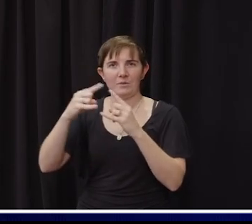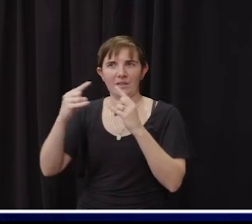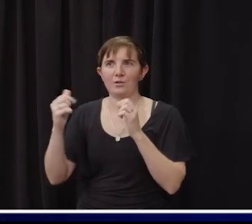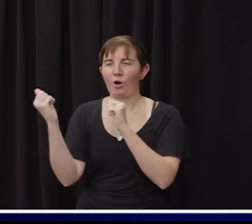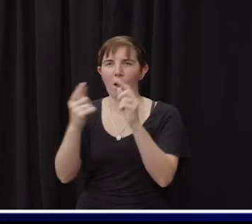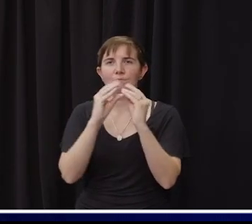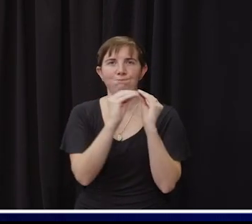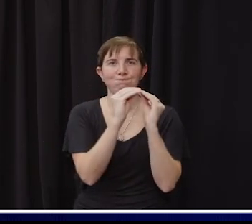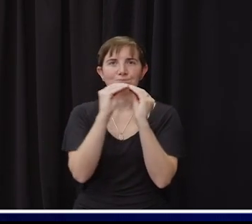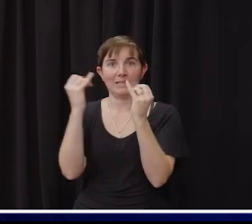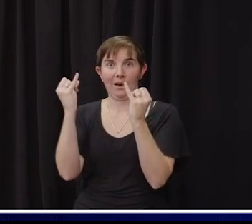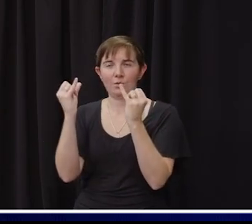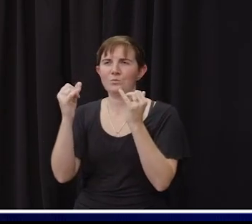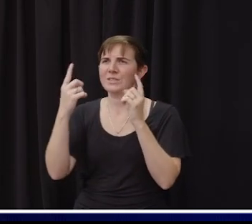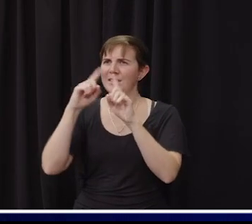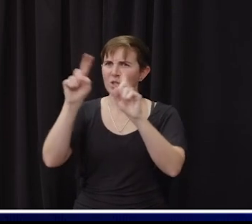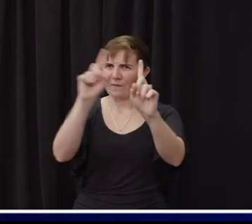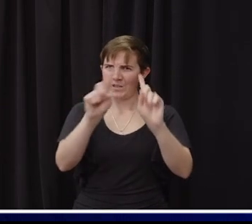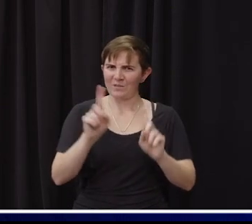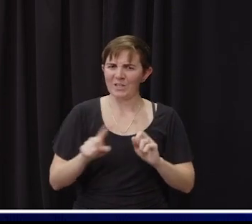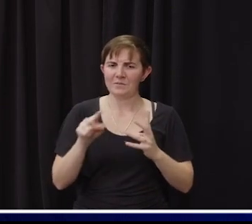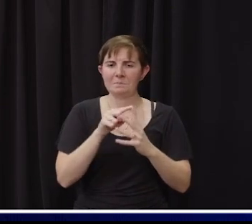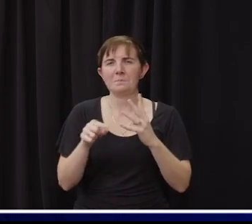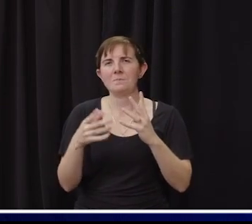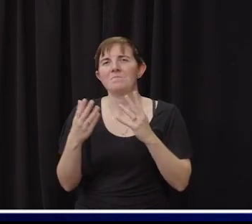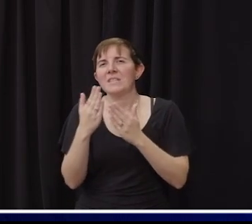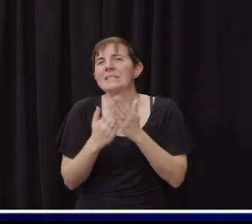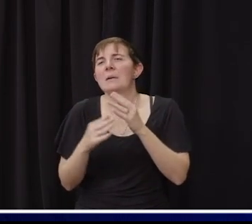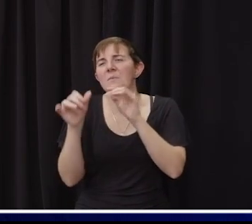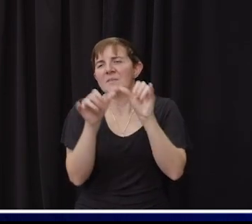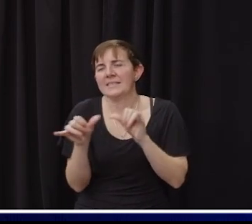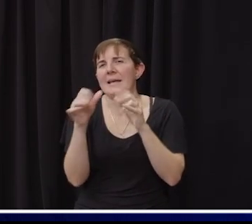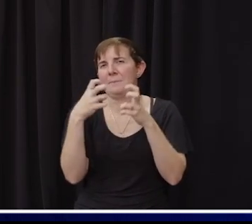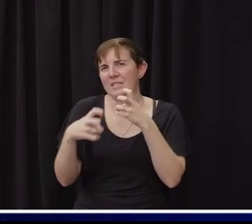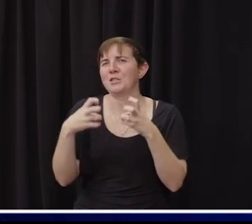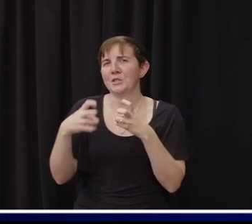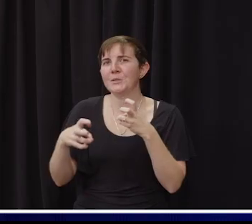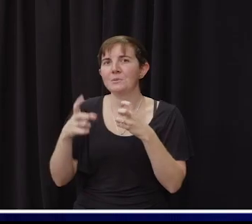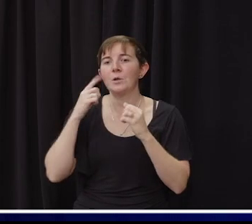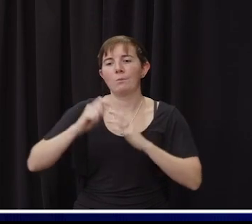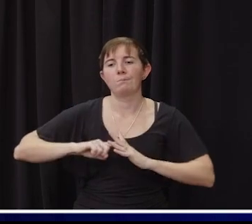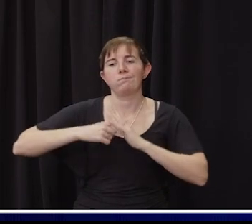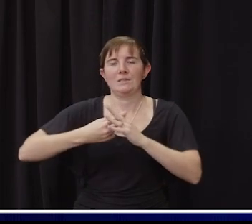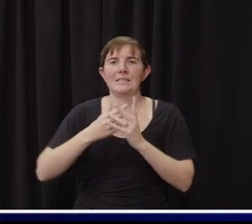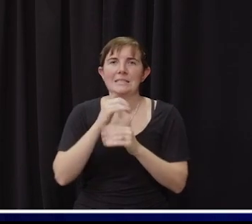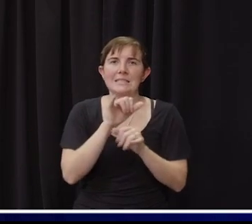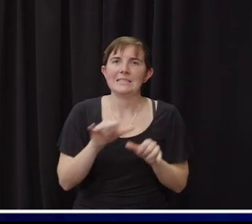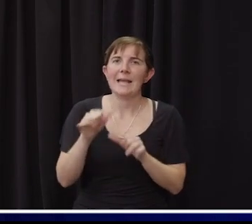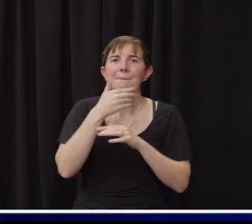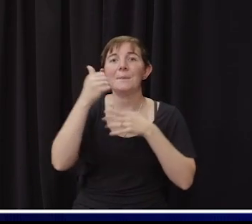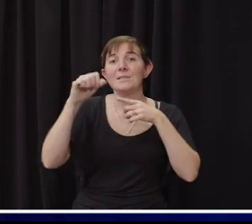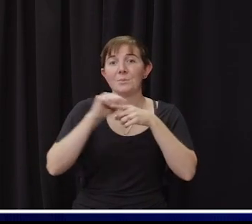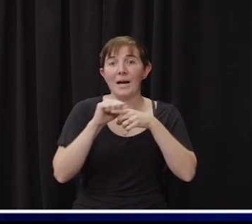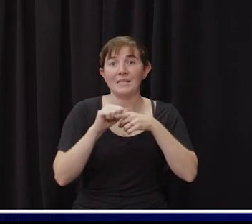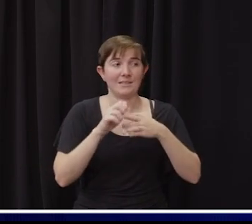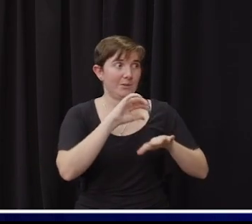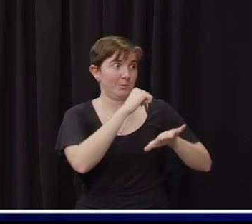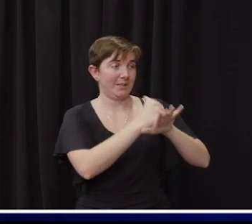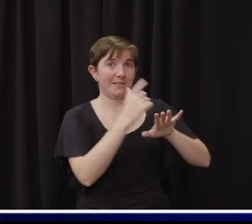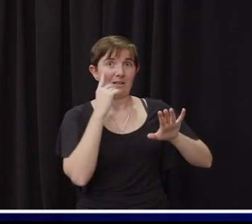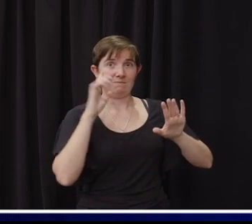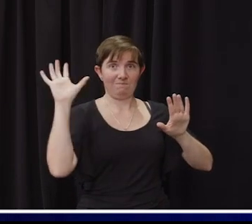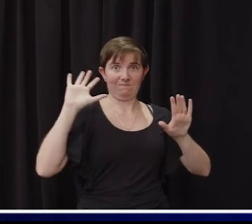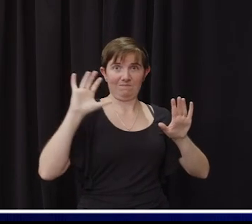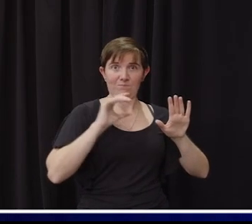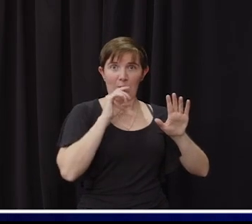they're very different, but they hold some of the same issues. So we're implementing the same best practices that we set